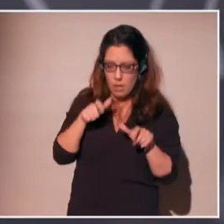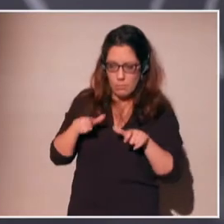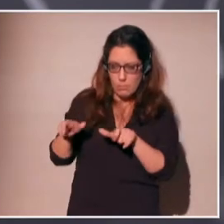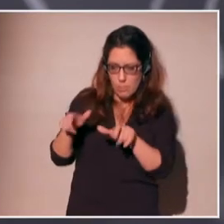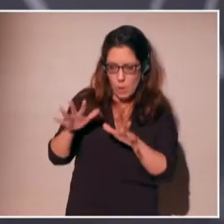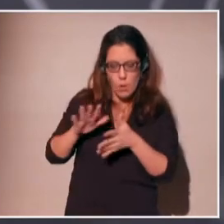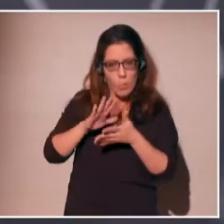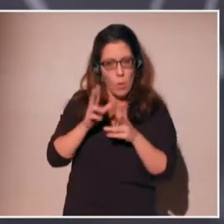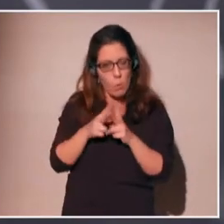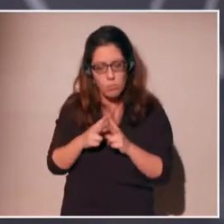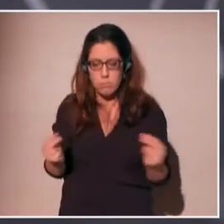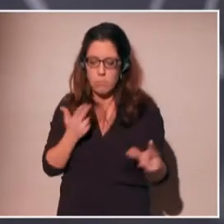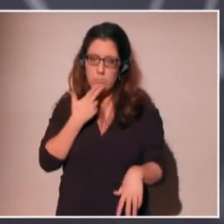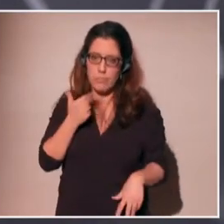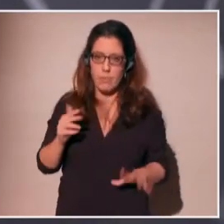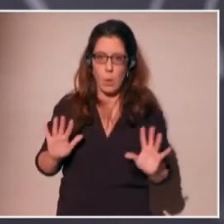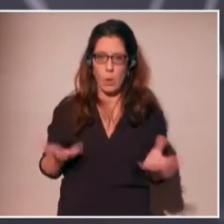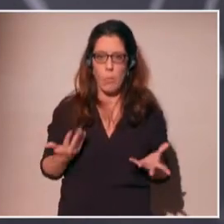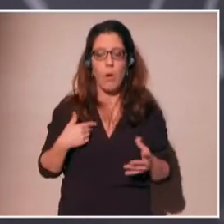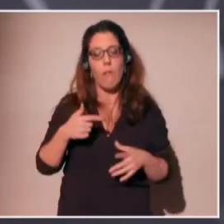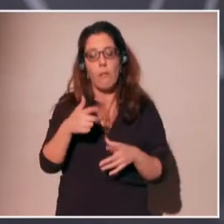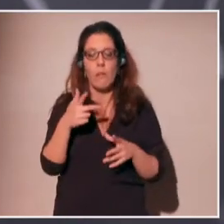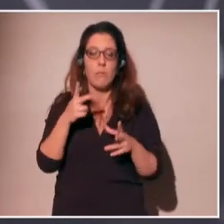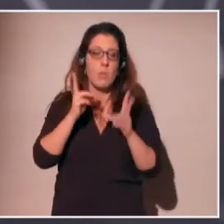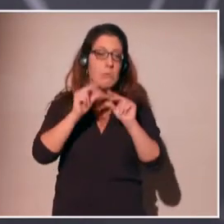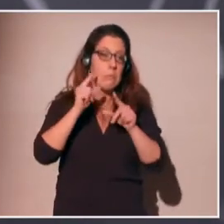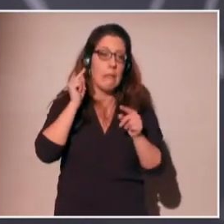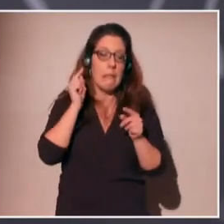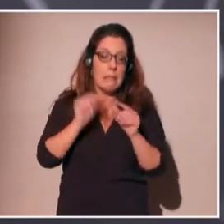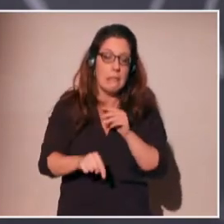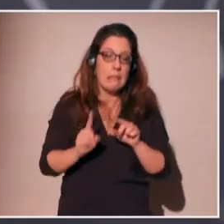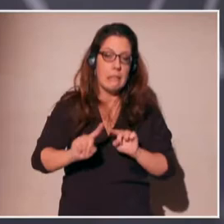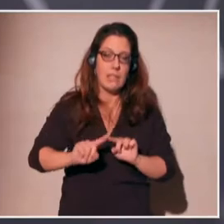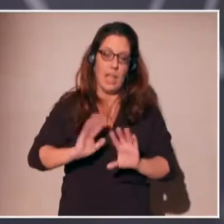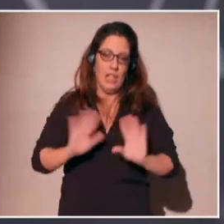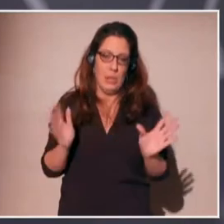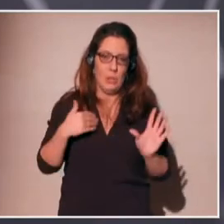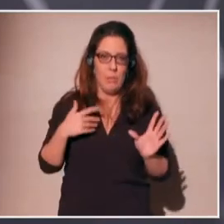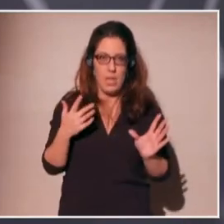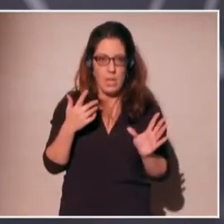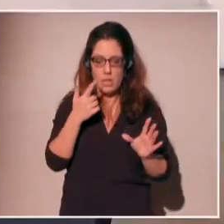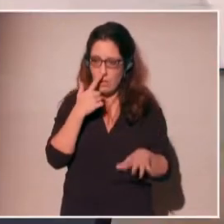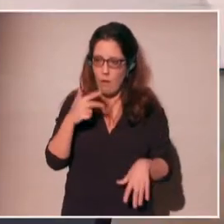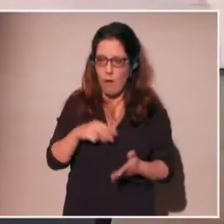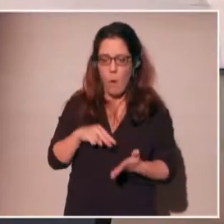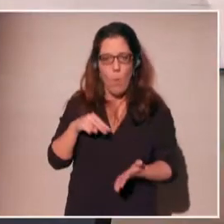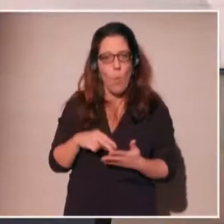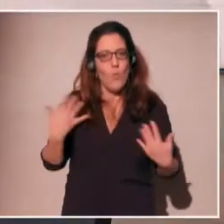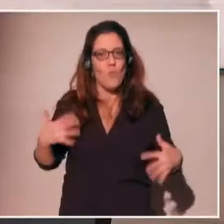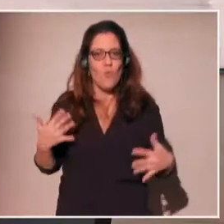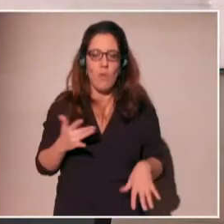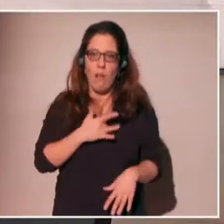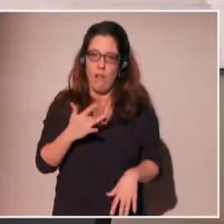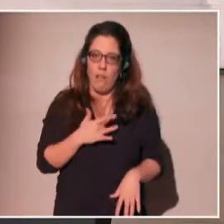that's an example that excites me, that uses AI technology in the human environment to collaborate and help